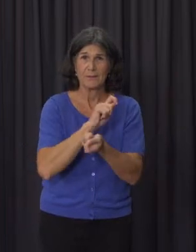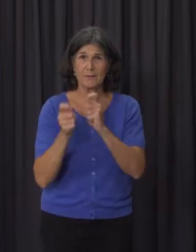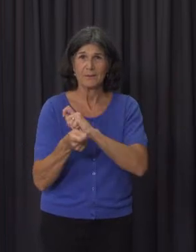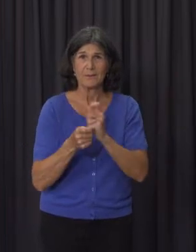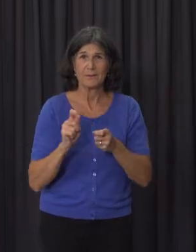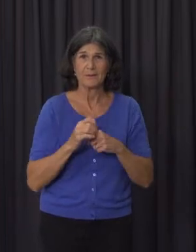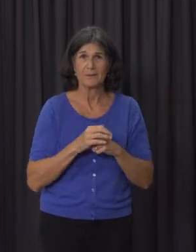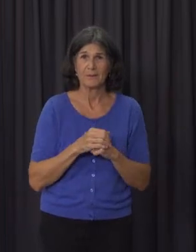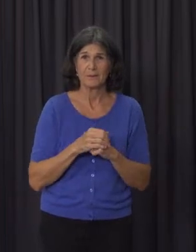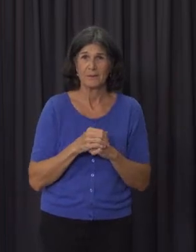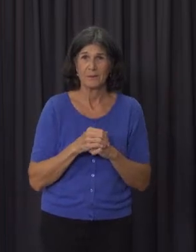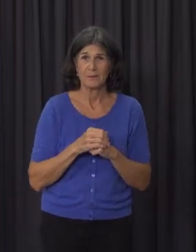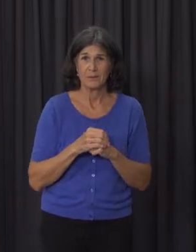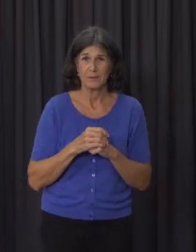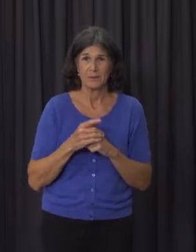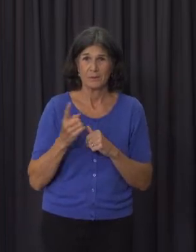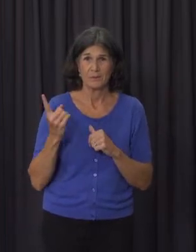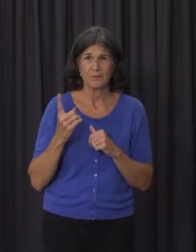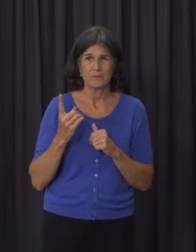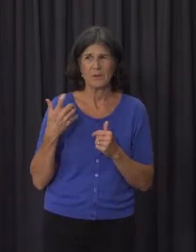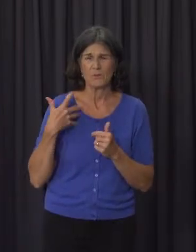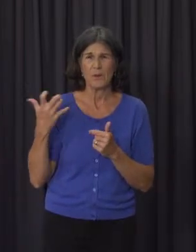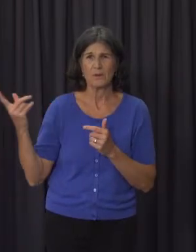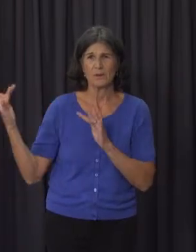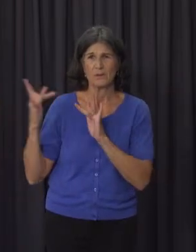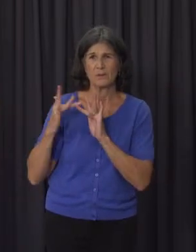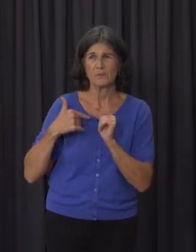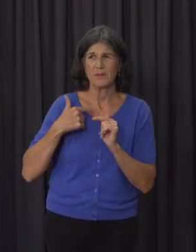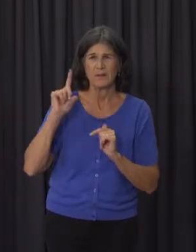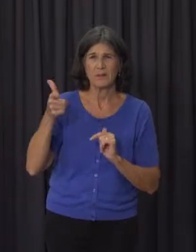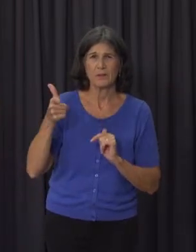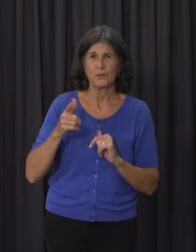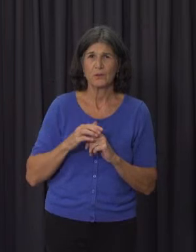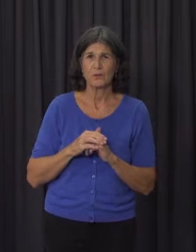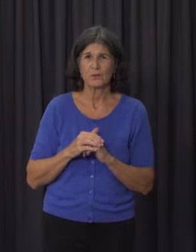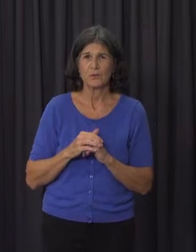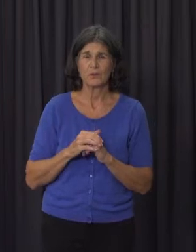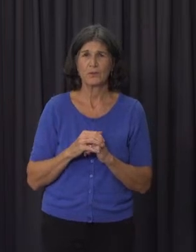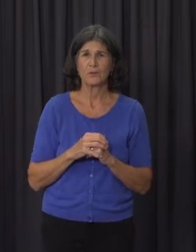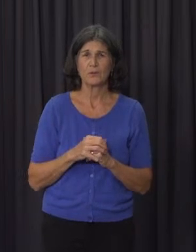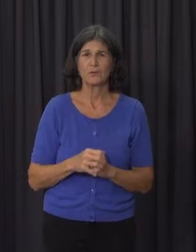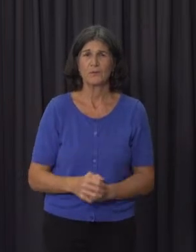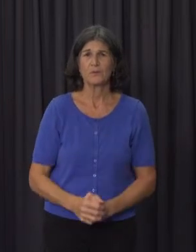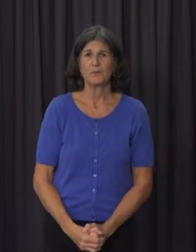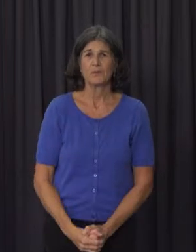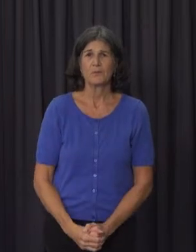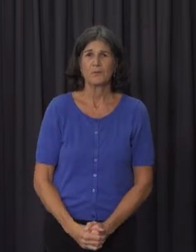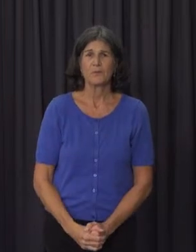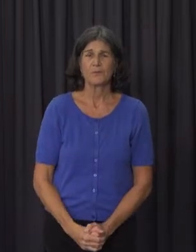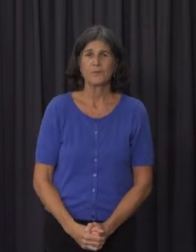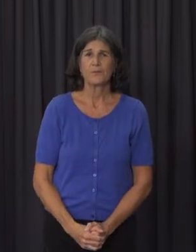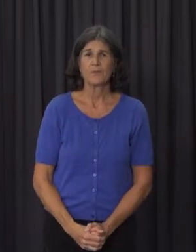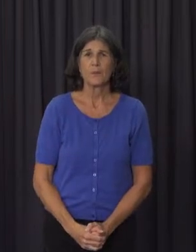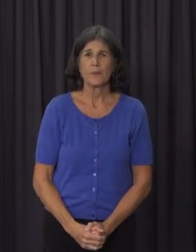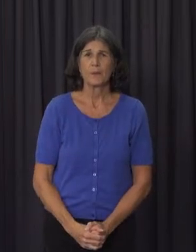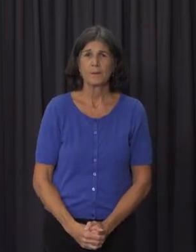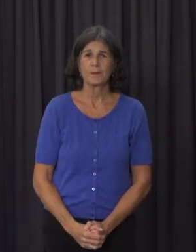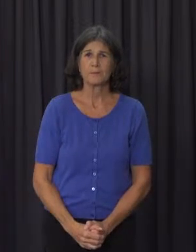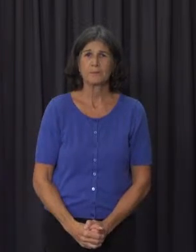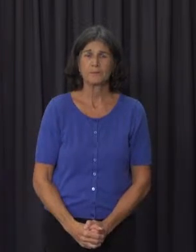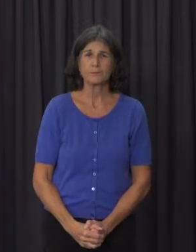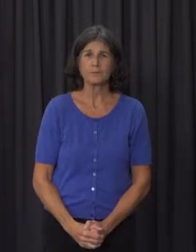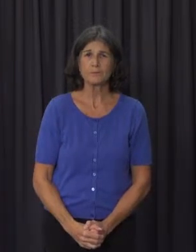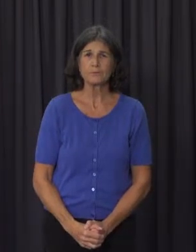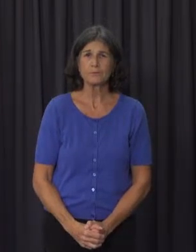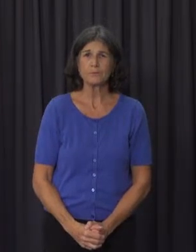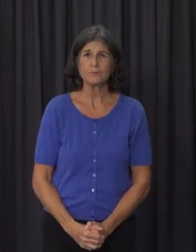later, we will get you more details. Yeah. Ethan, if you just go to, yeah, thank you. I